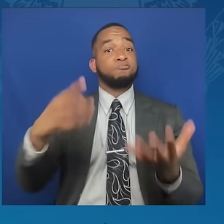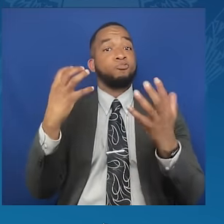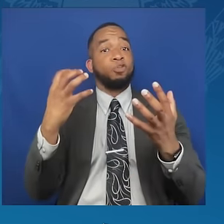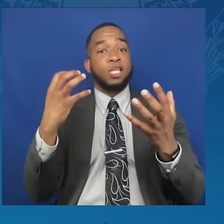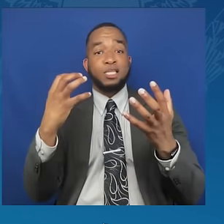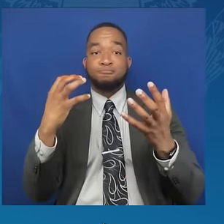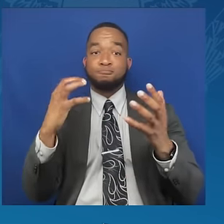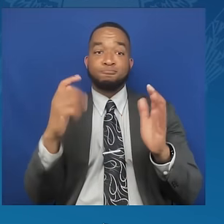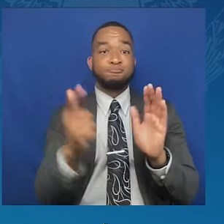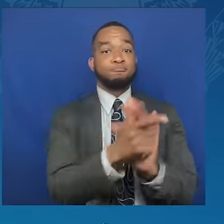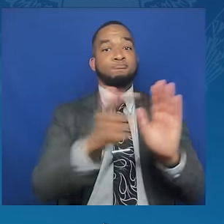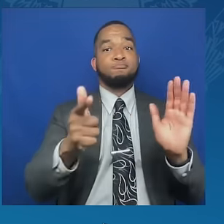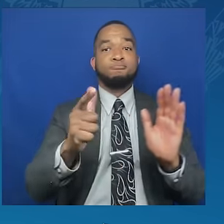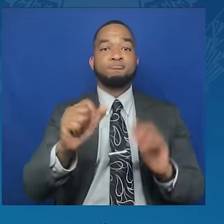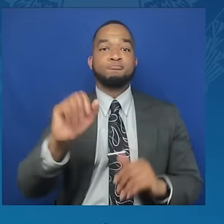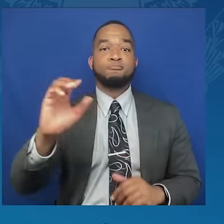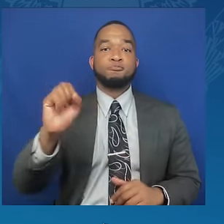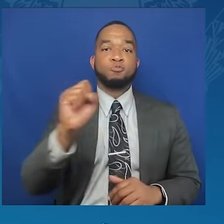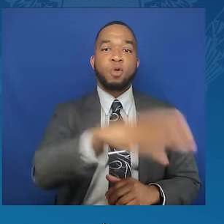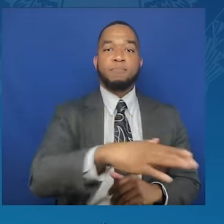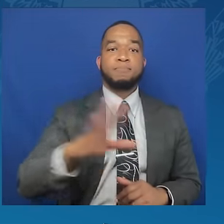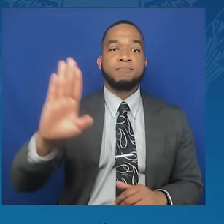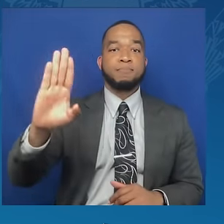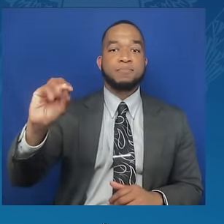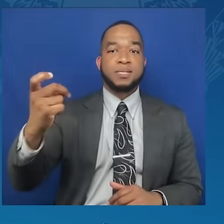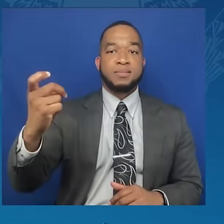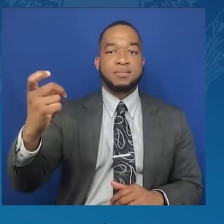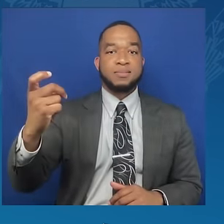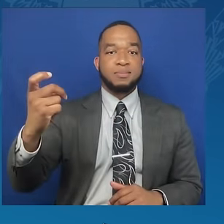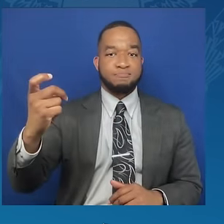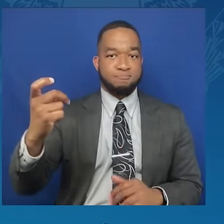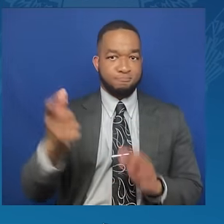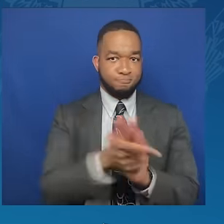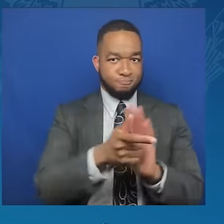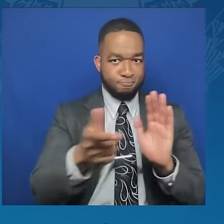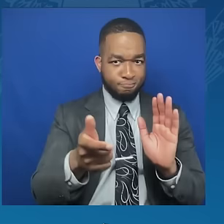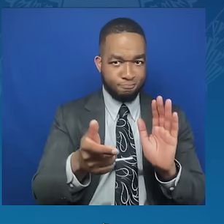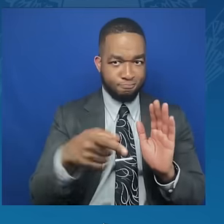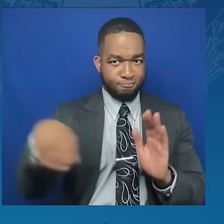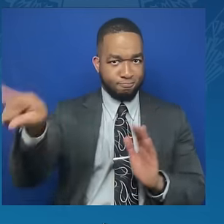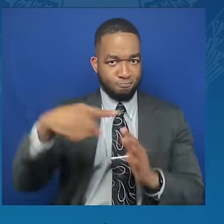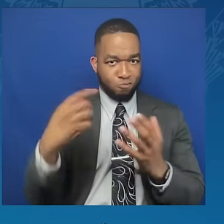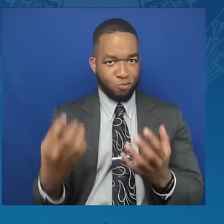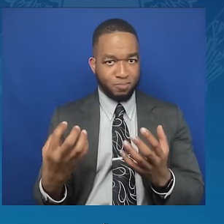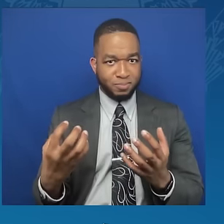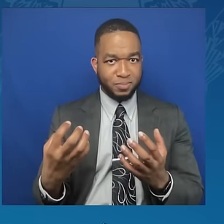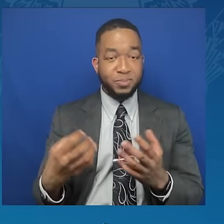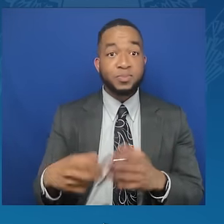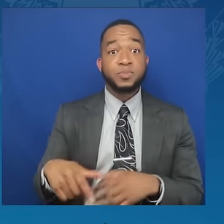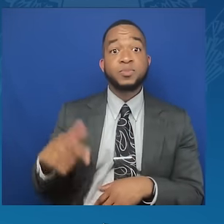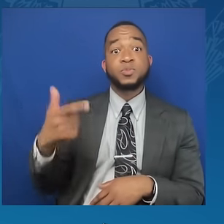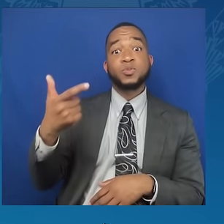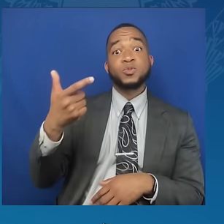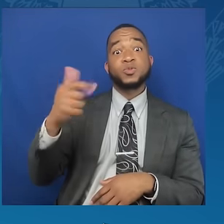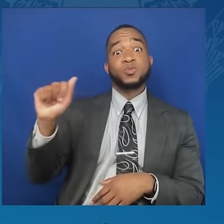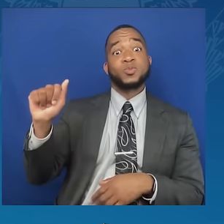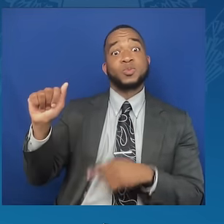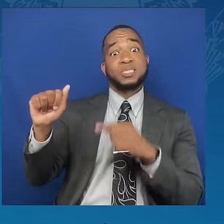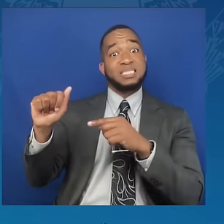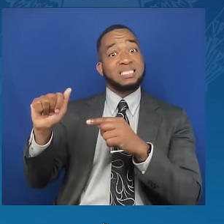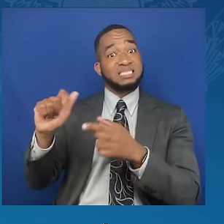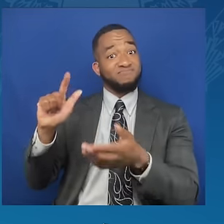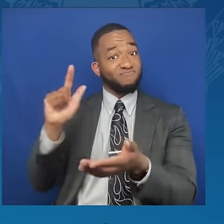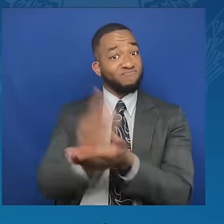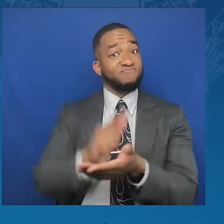ballots. In Georgia, extremists passed a law to even make it illegal to give people food and water for standing in